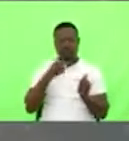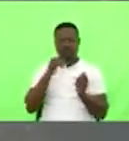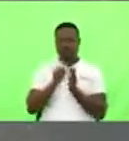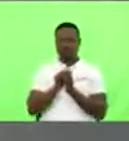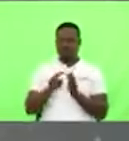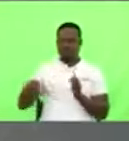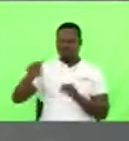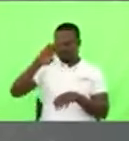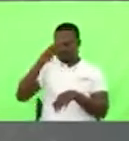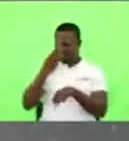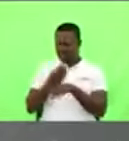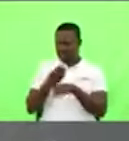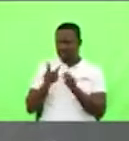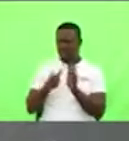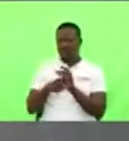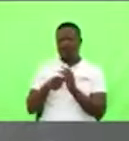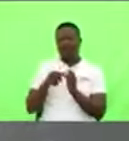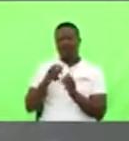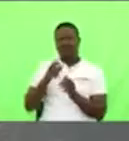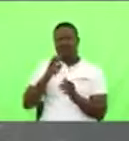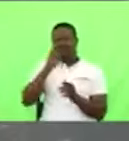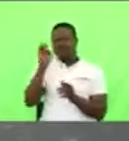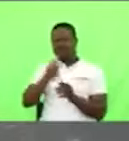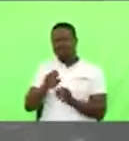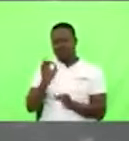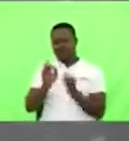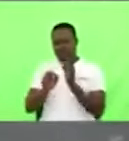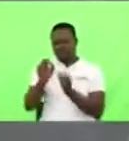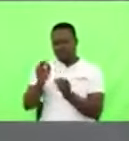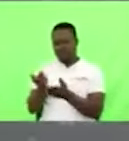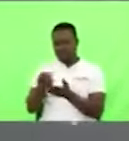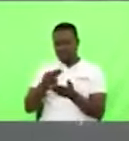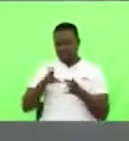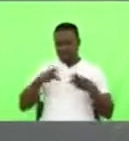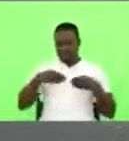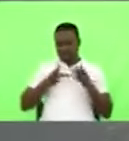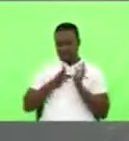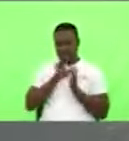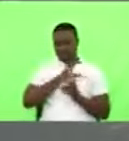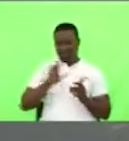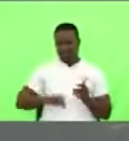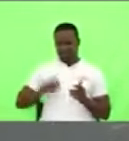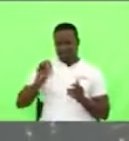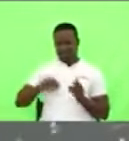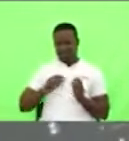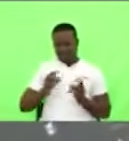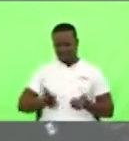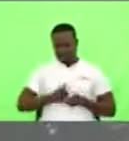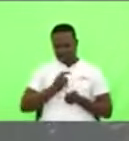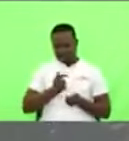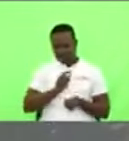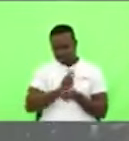viper, if you have not turned to the Lord, prove it with your changed life.